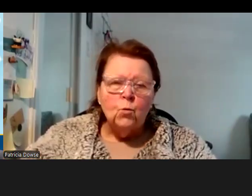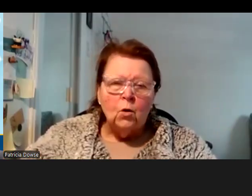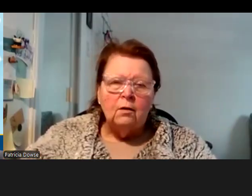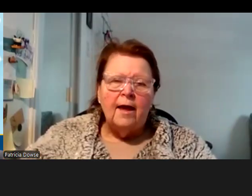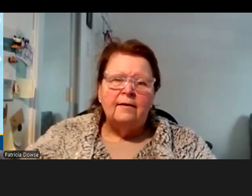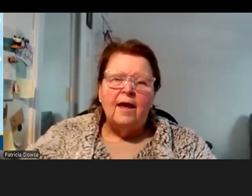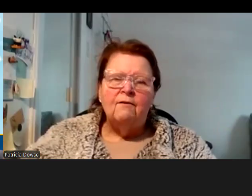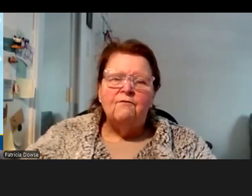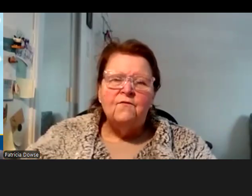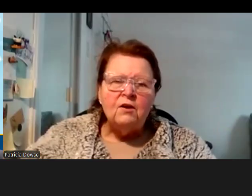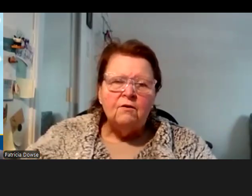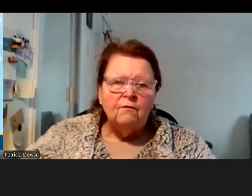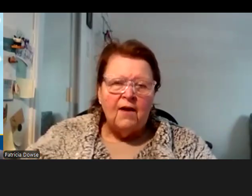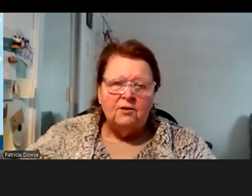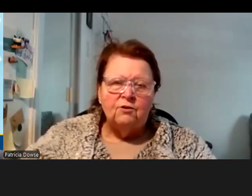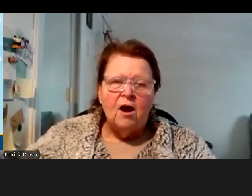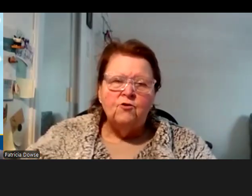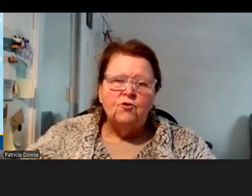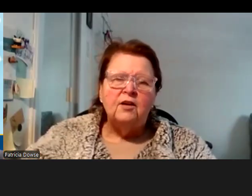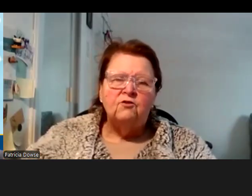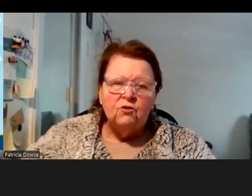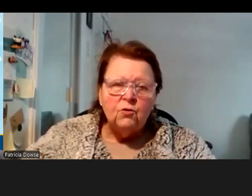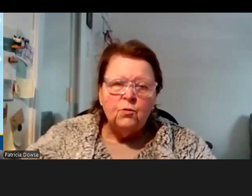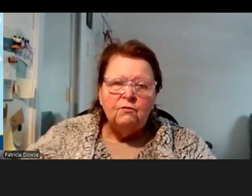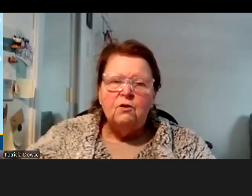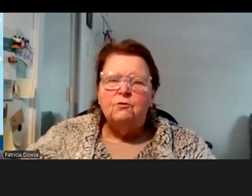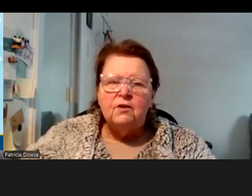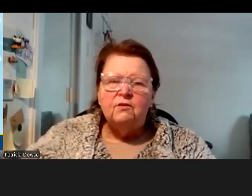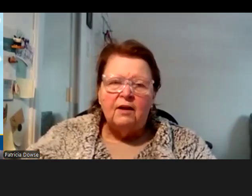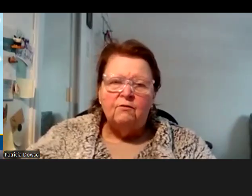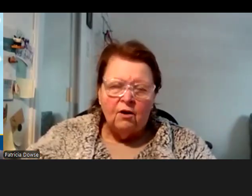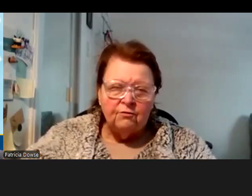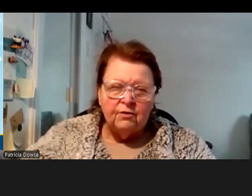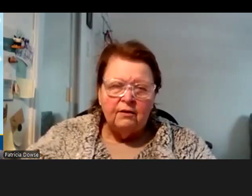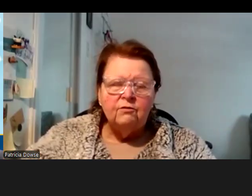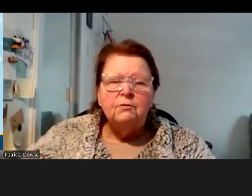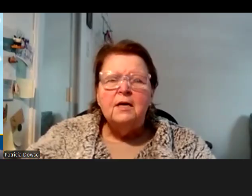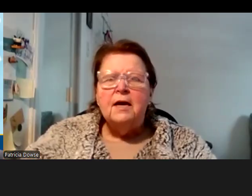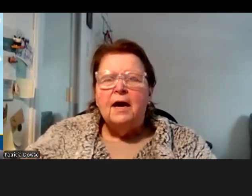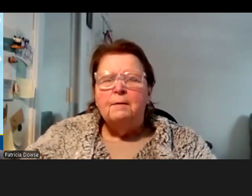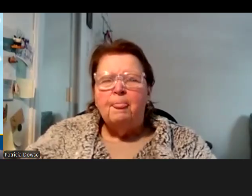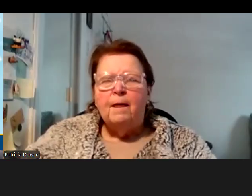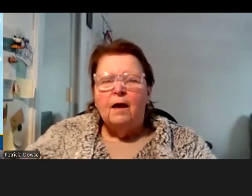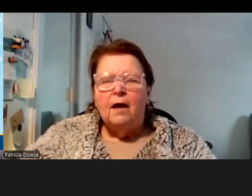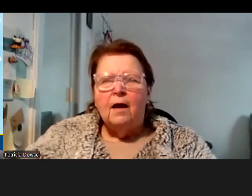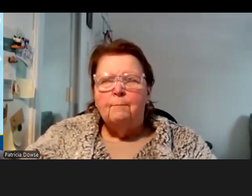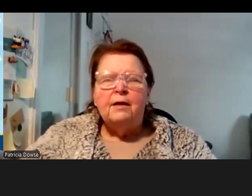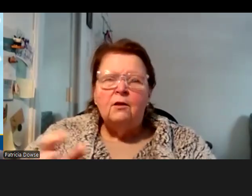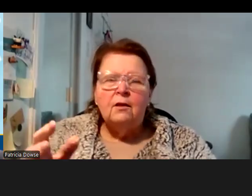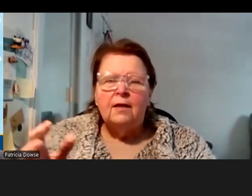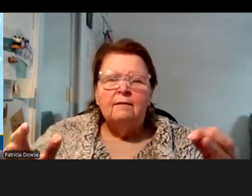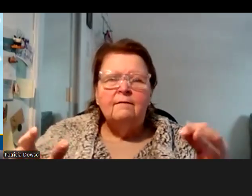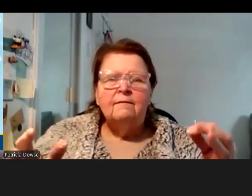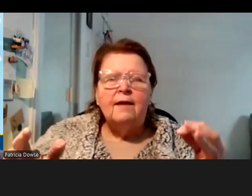as a rule and a fear factor on you're going to get sued if you don't do this, that, or the other thing. So,